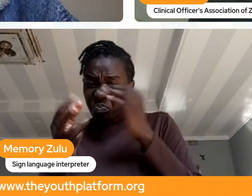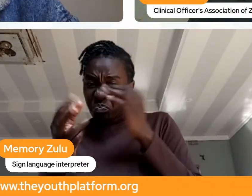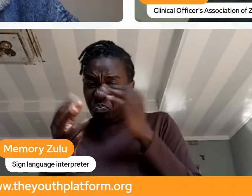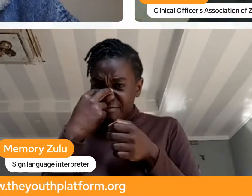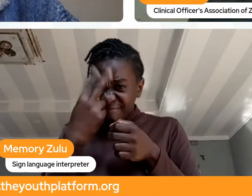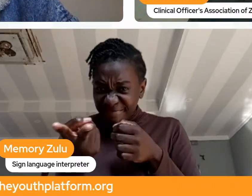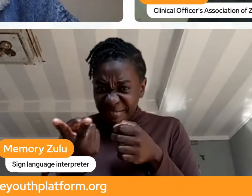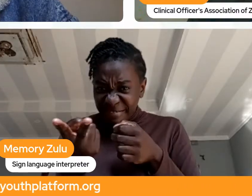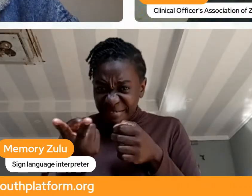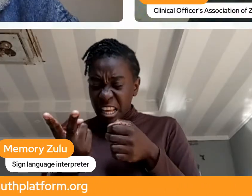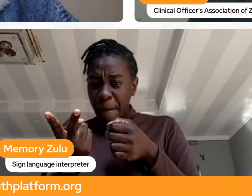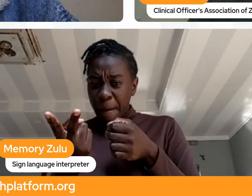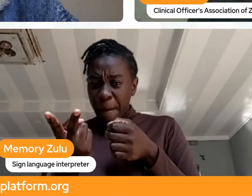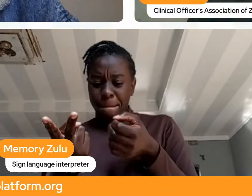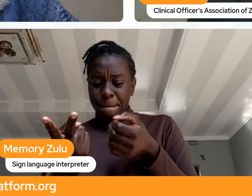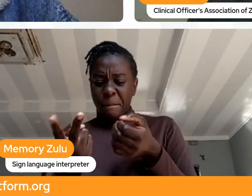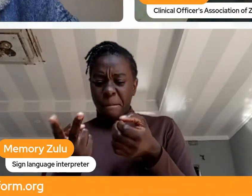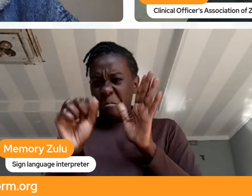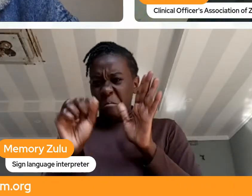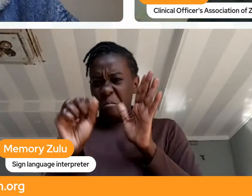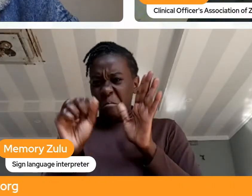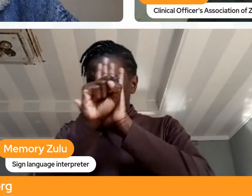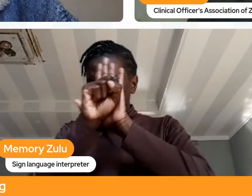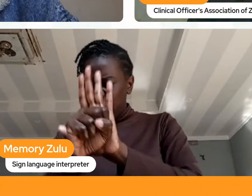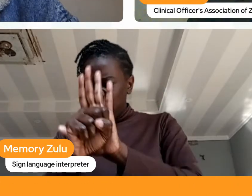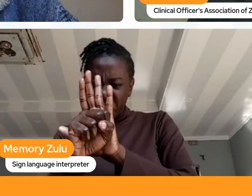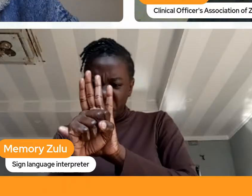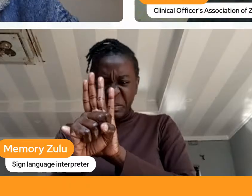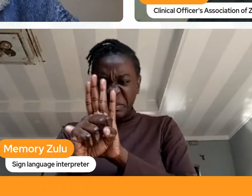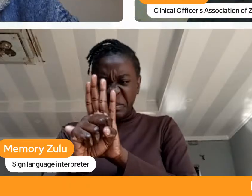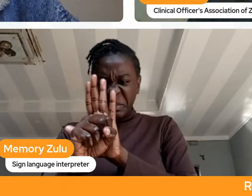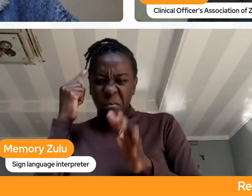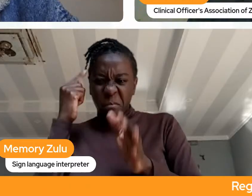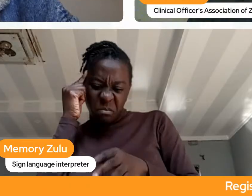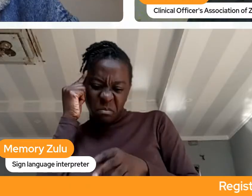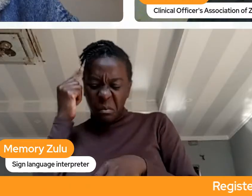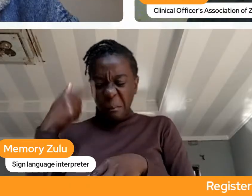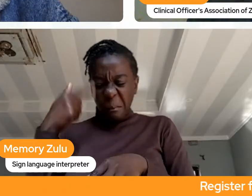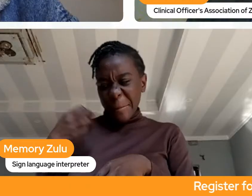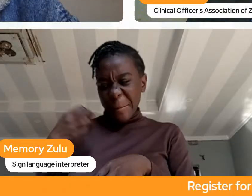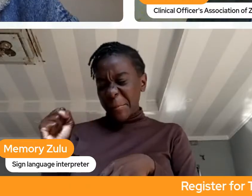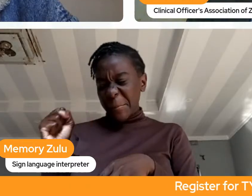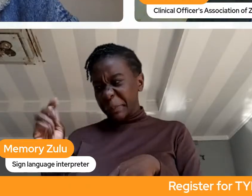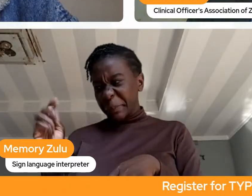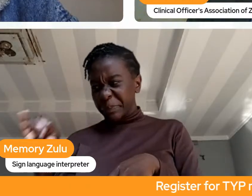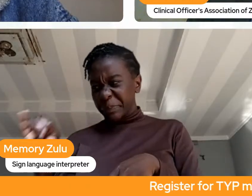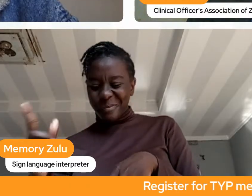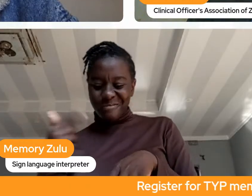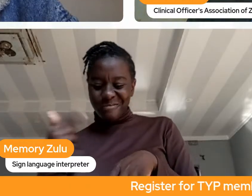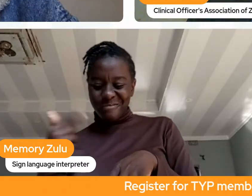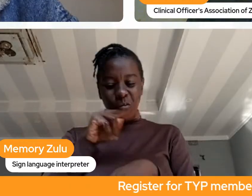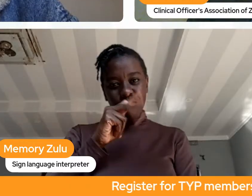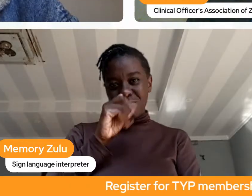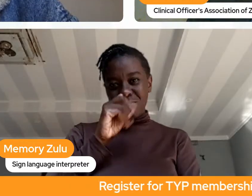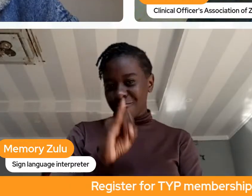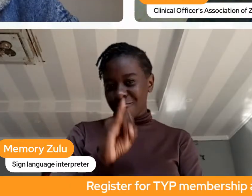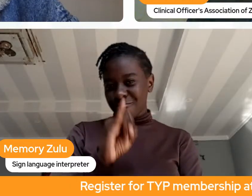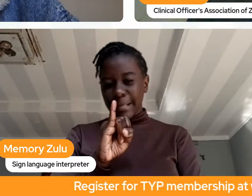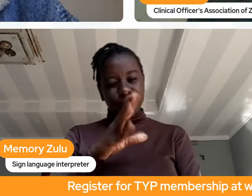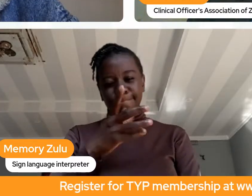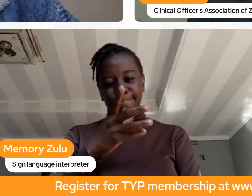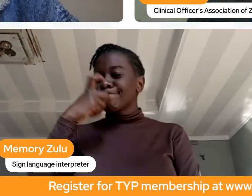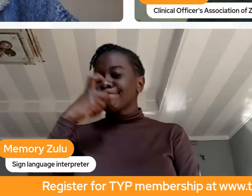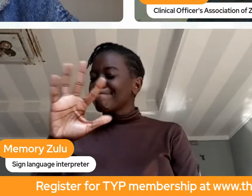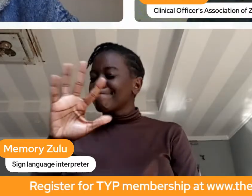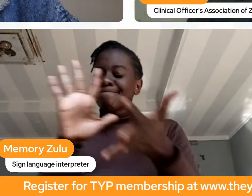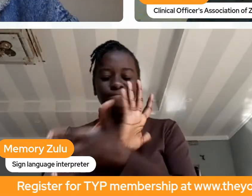aspect, again, it's imperative to say what we are seeing now is that a number of youths are